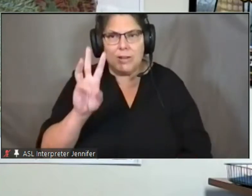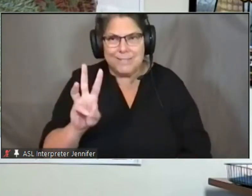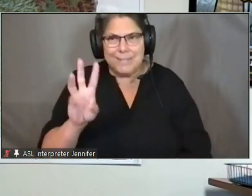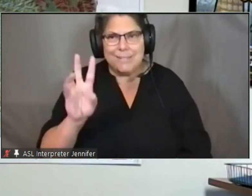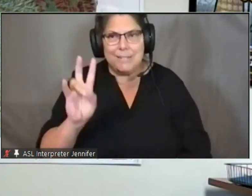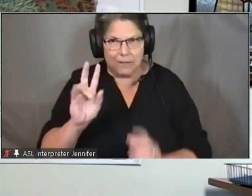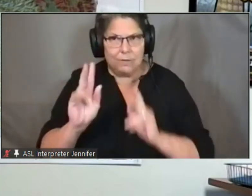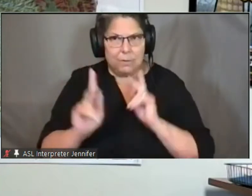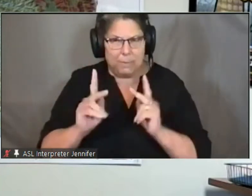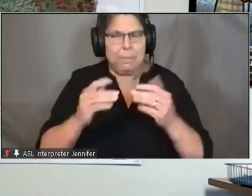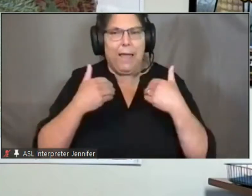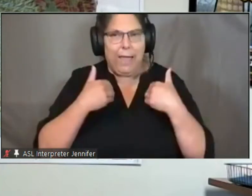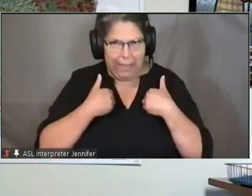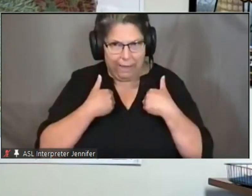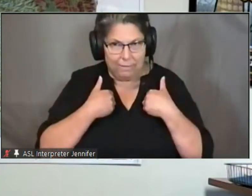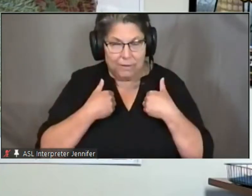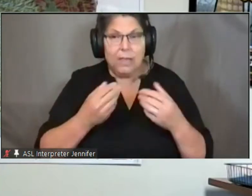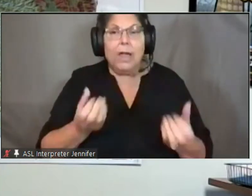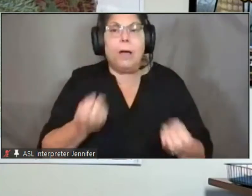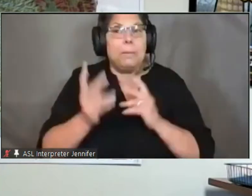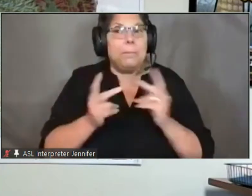33,371,667, and the deaths numbering